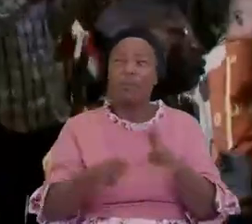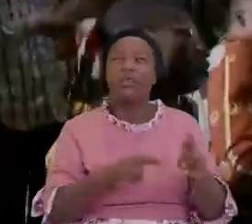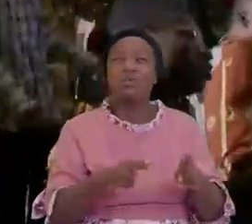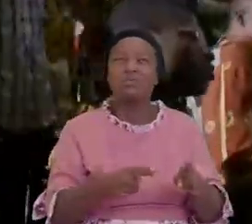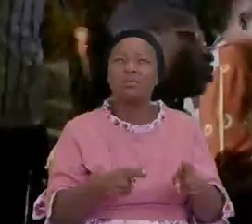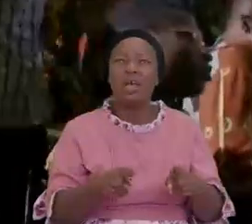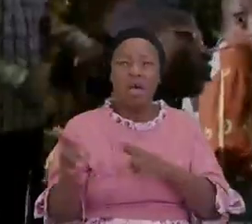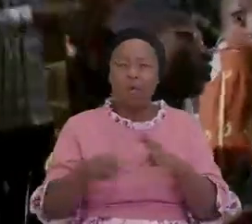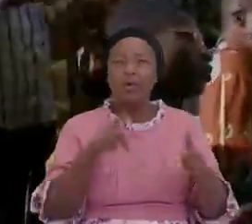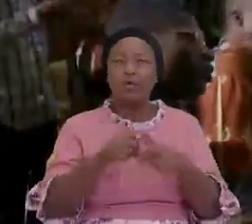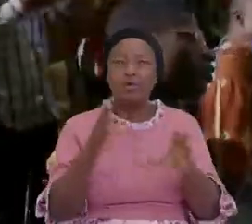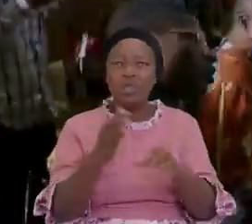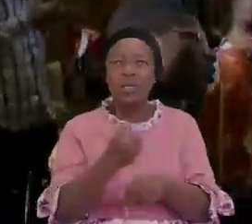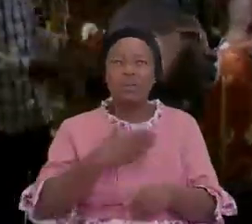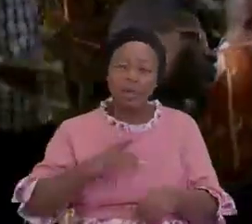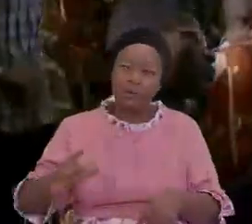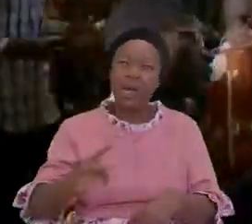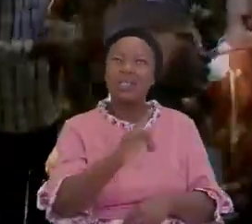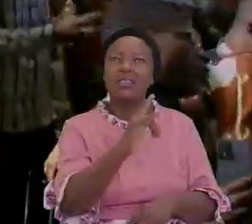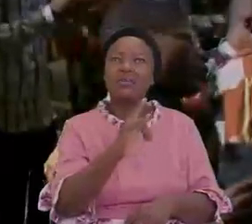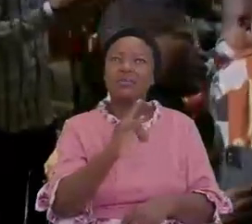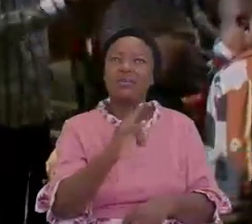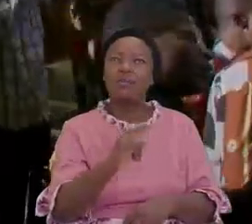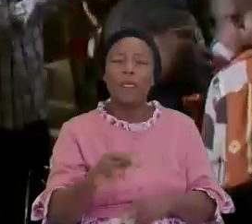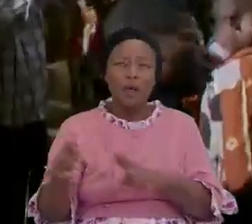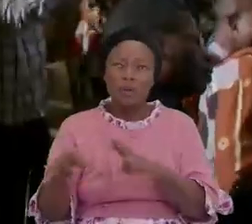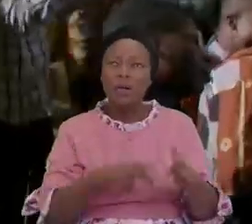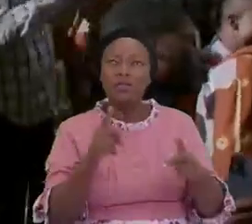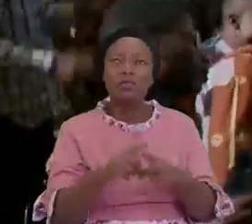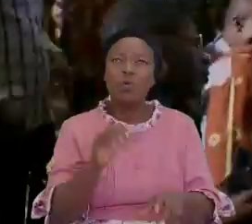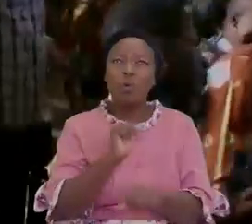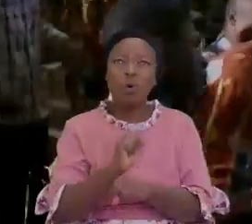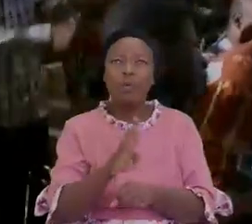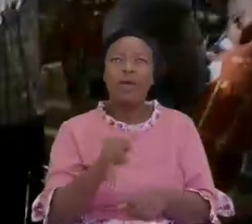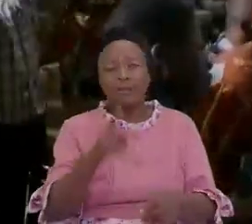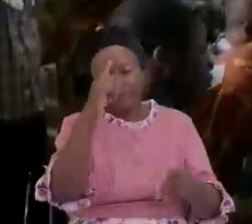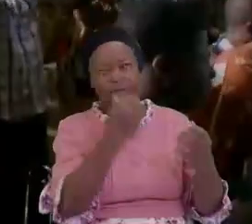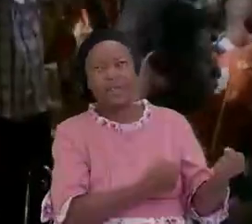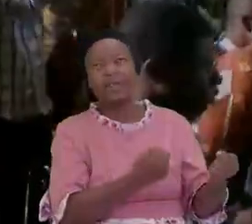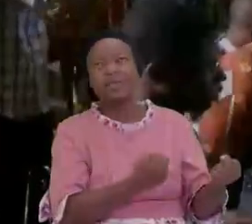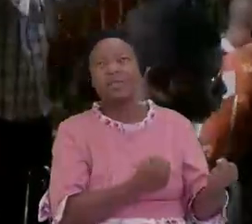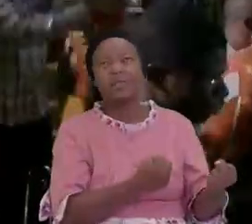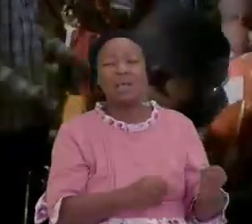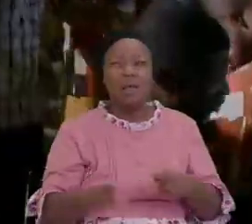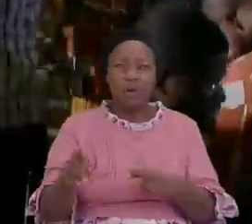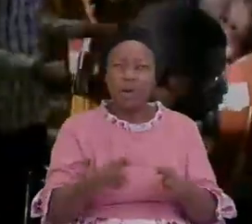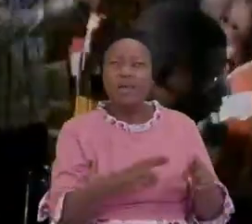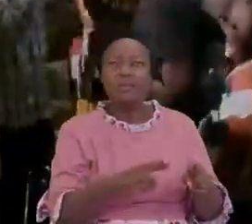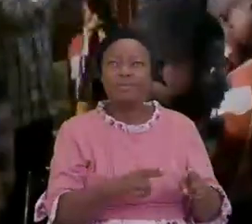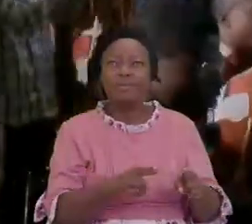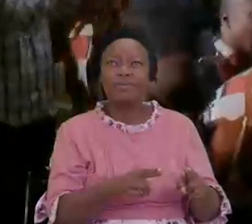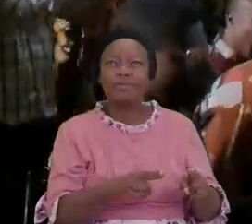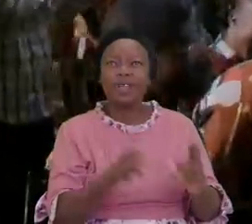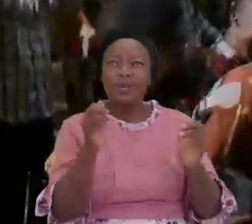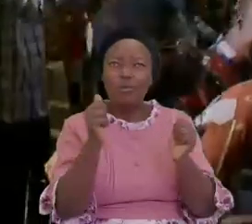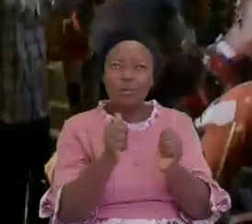Ready to take my flight. Ready to walk by faith. Ready with